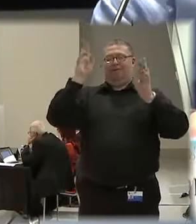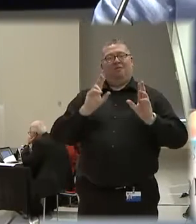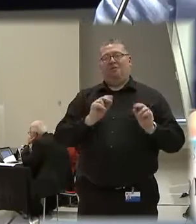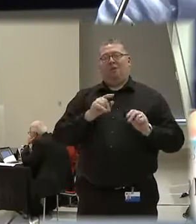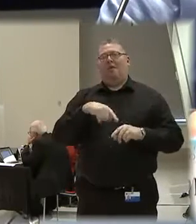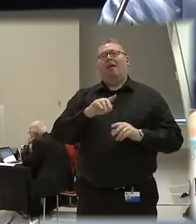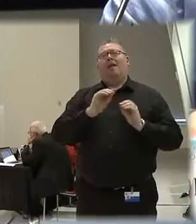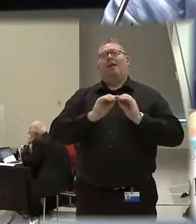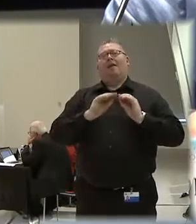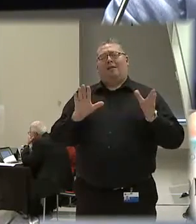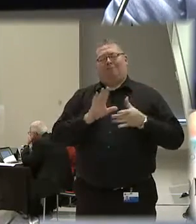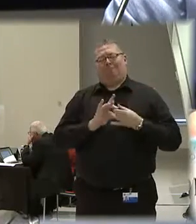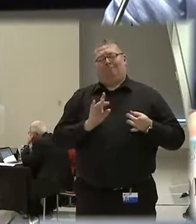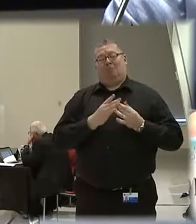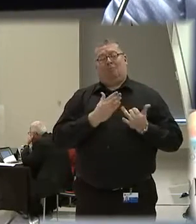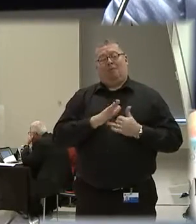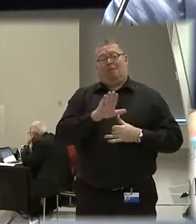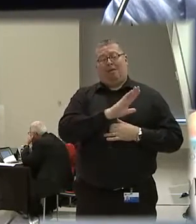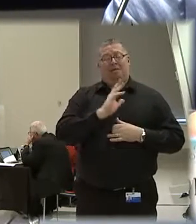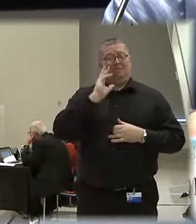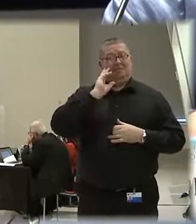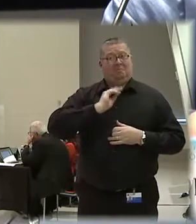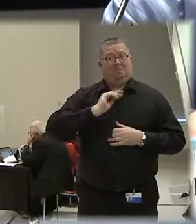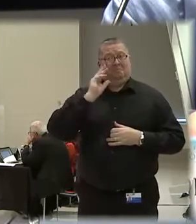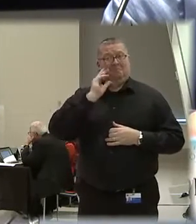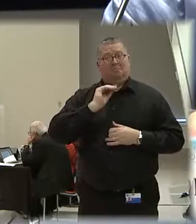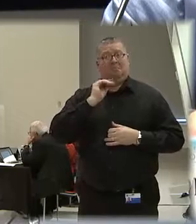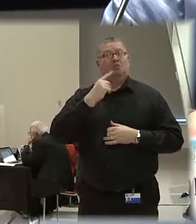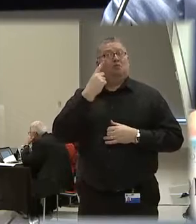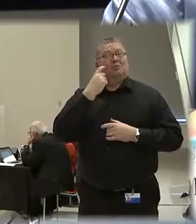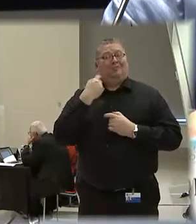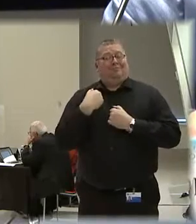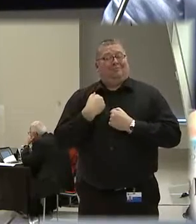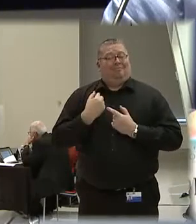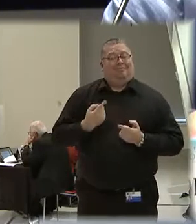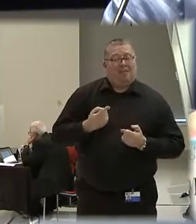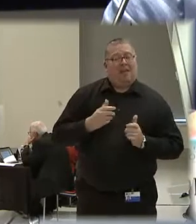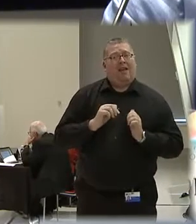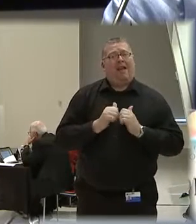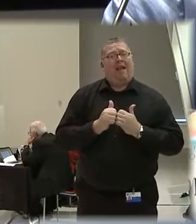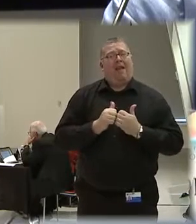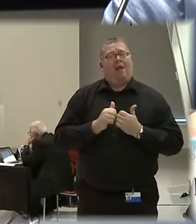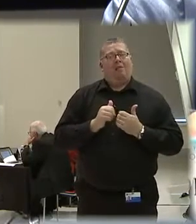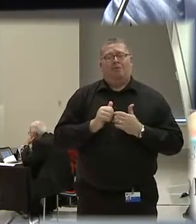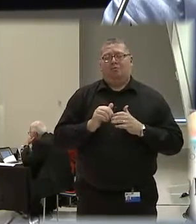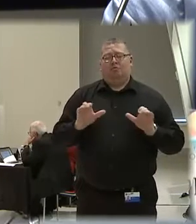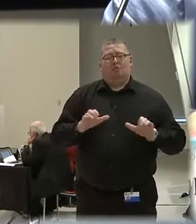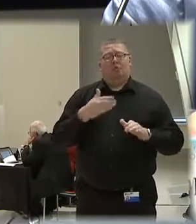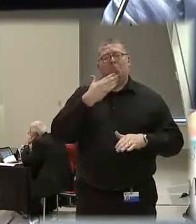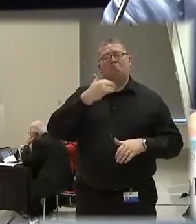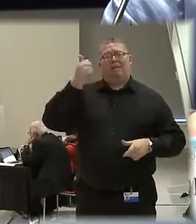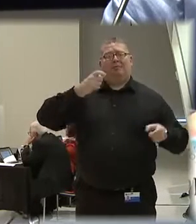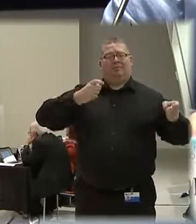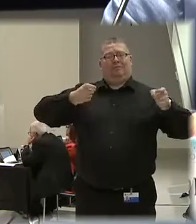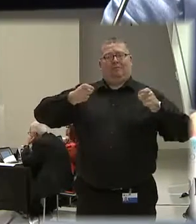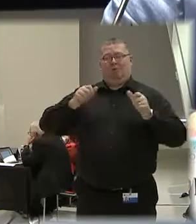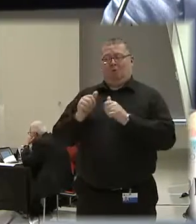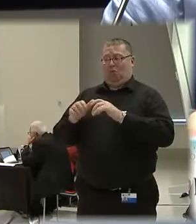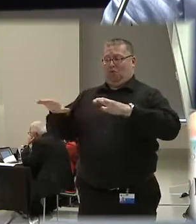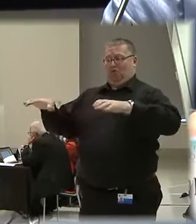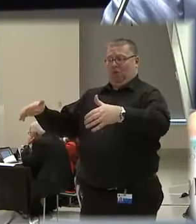clearly stated through their own experiences and certainly in recent years of how to best manage